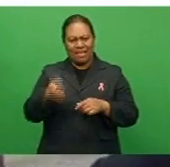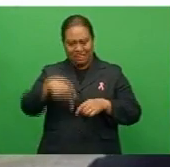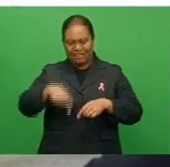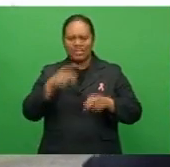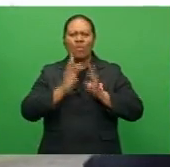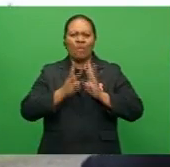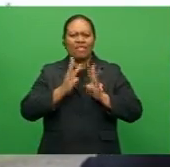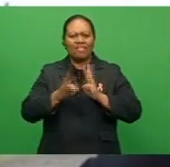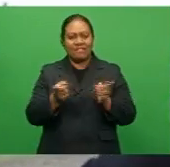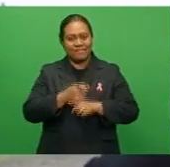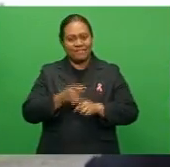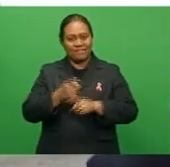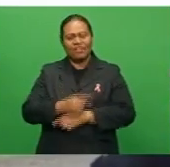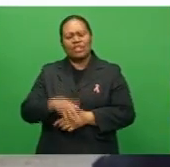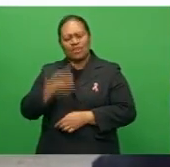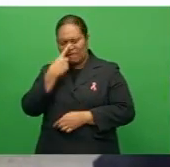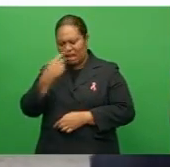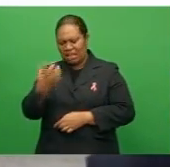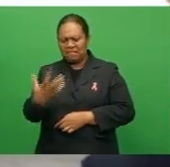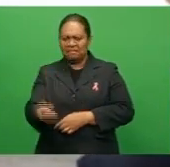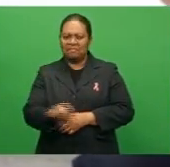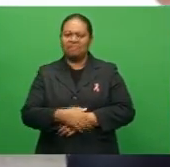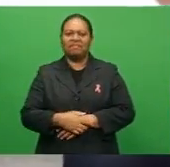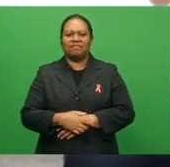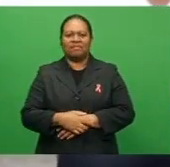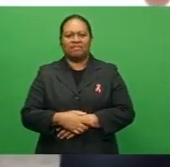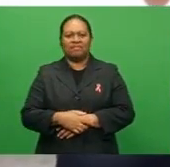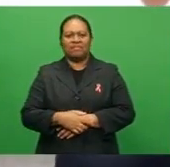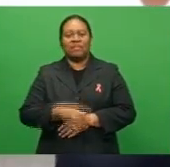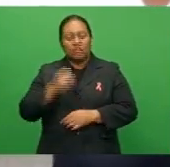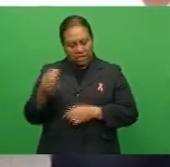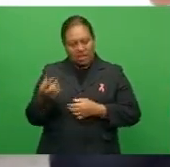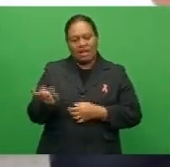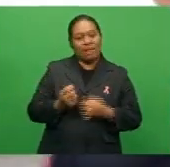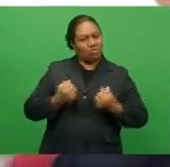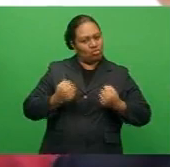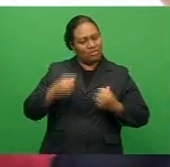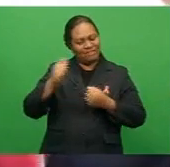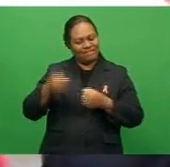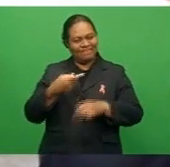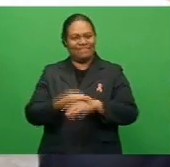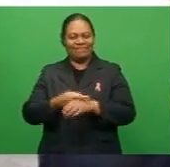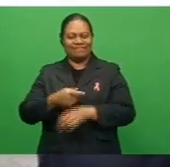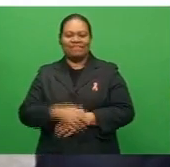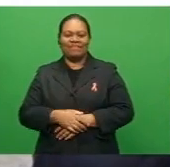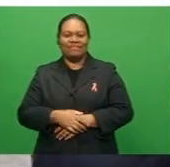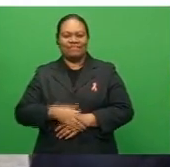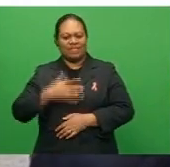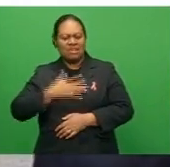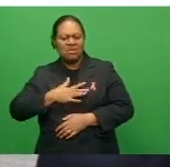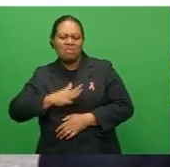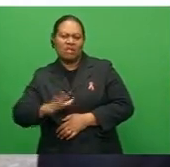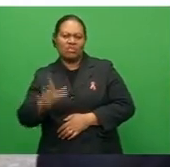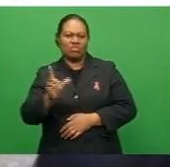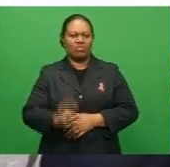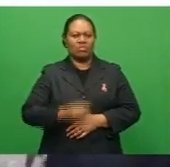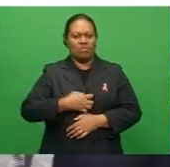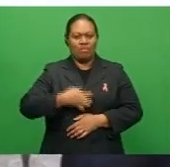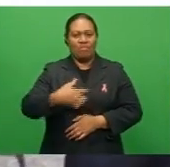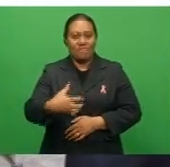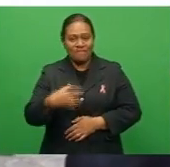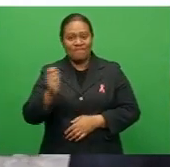Last year, we had a mistake. We won the trophy from Naitasiri, but after 1 week, Naitasiri took it. Nanronga